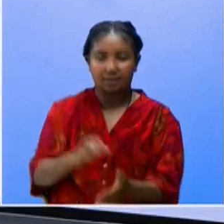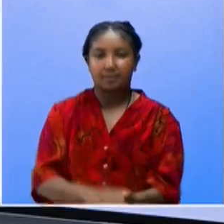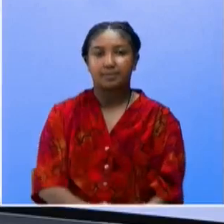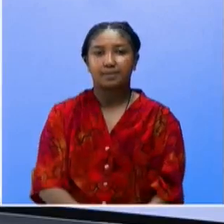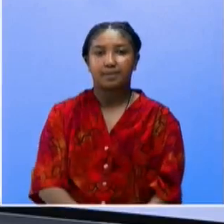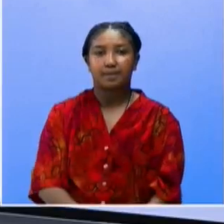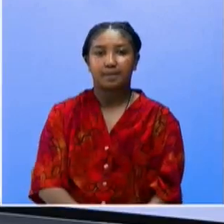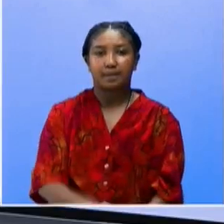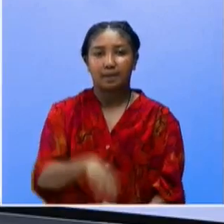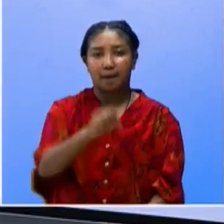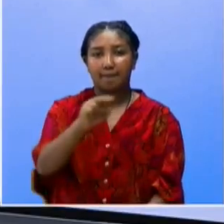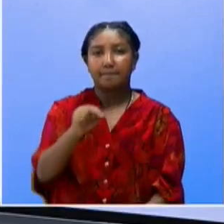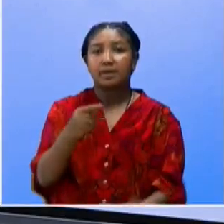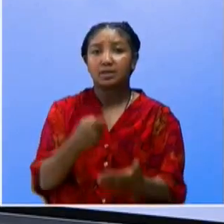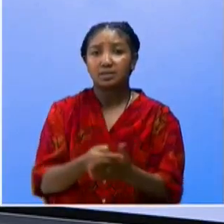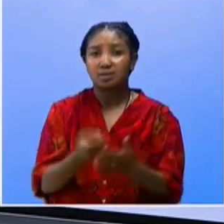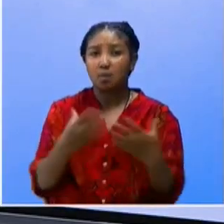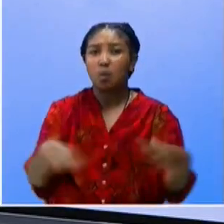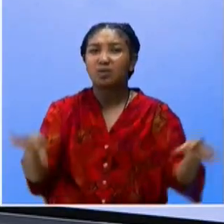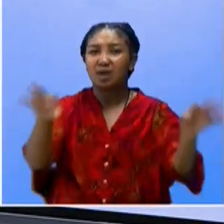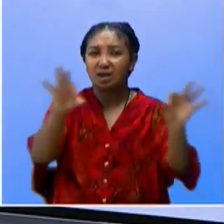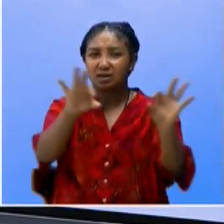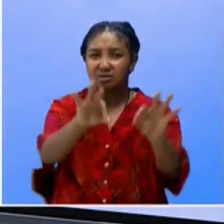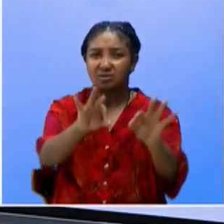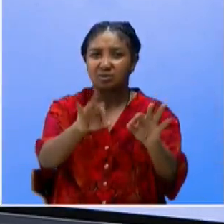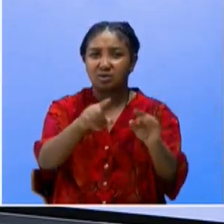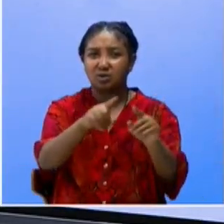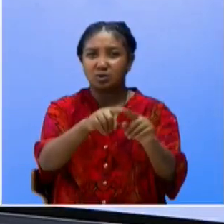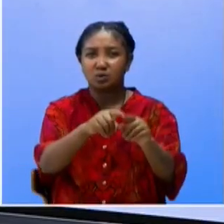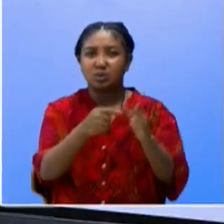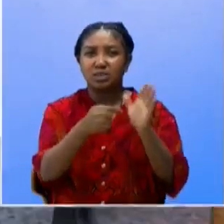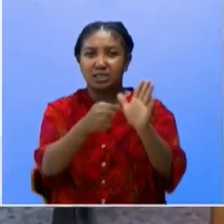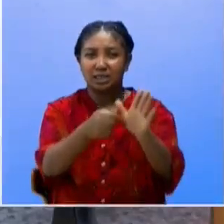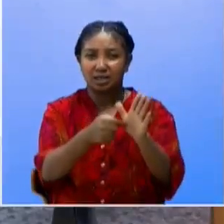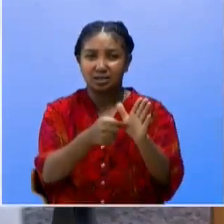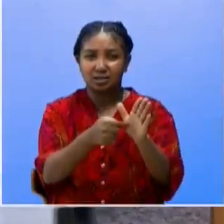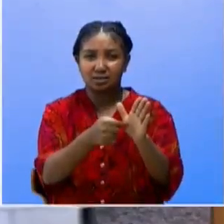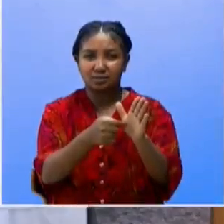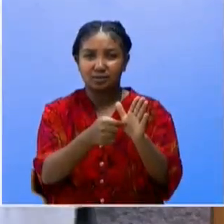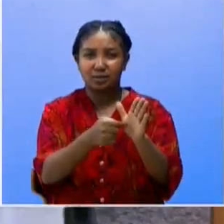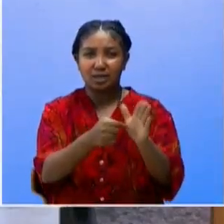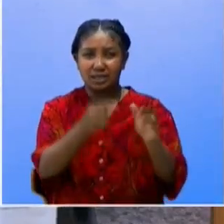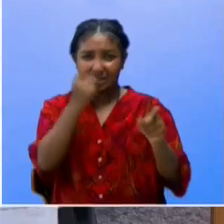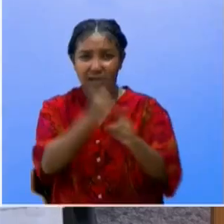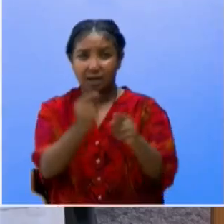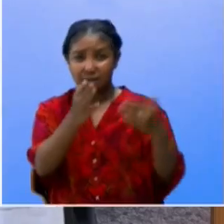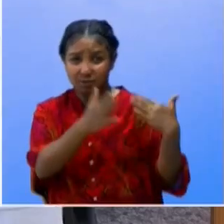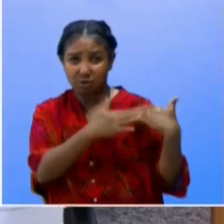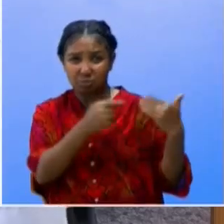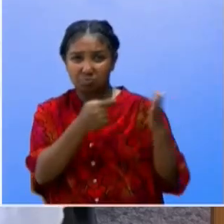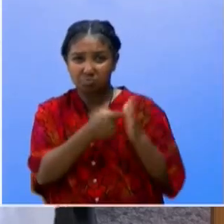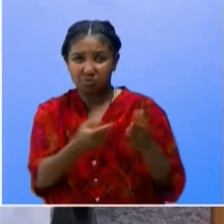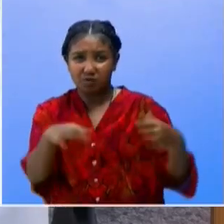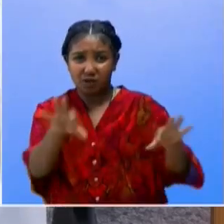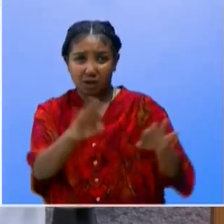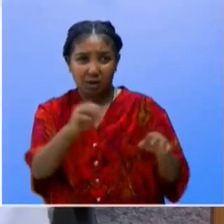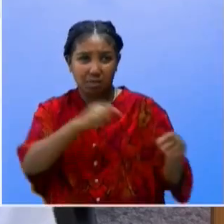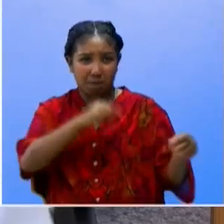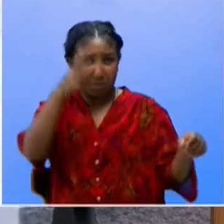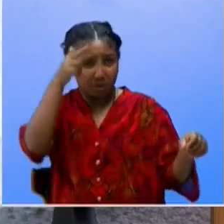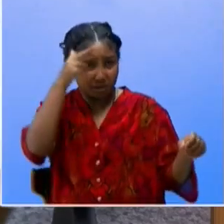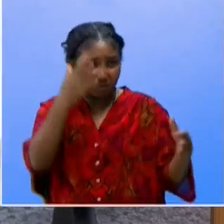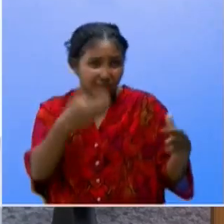Written. Is it important to indicate the real subject? Sure. If